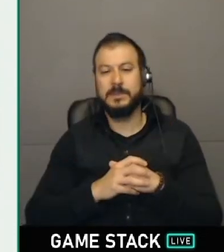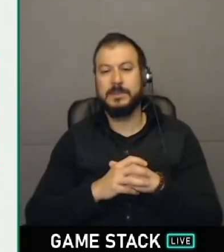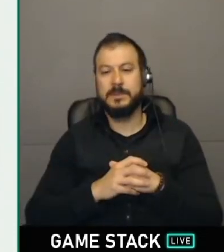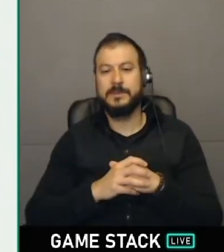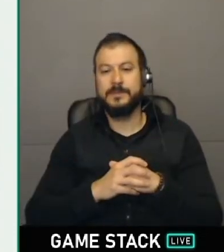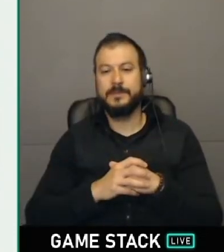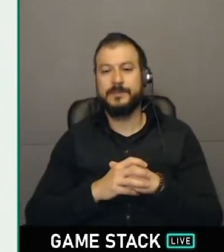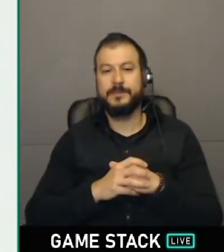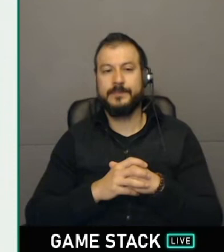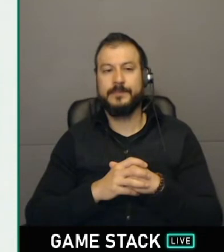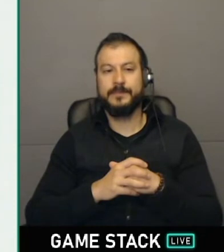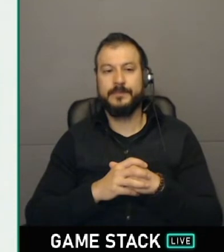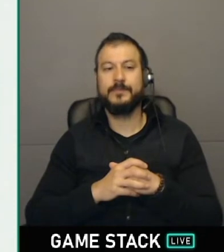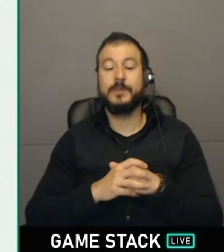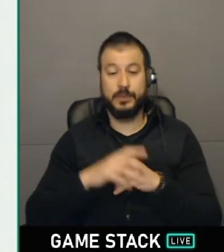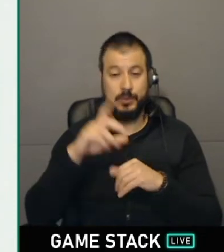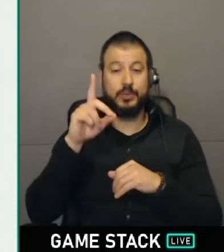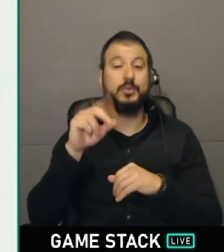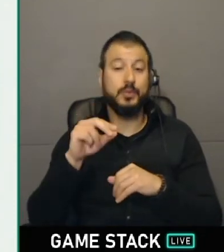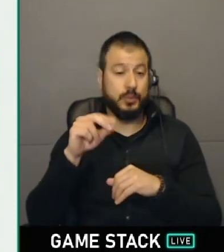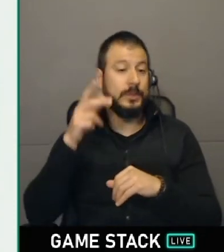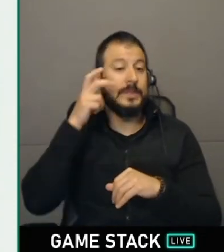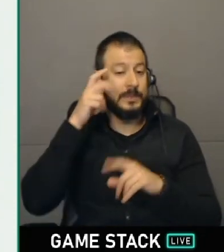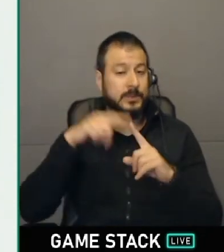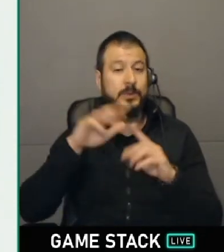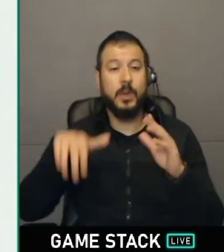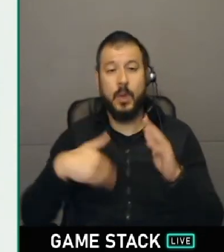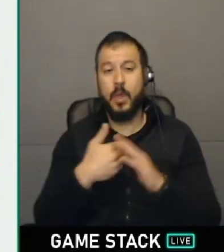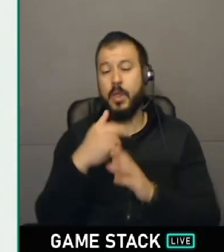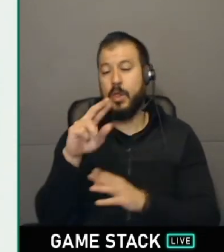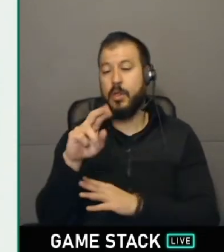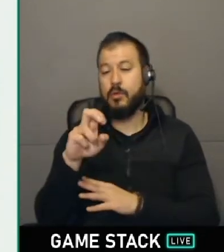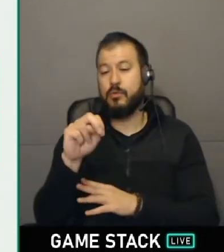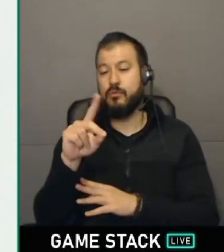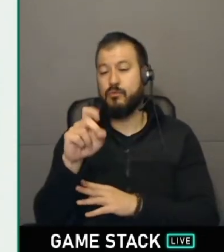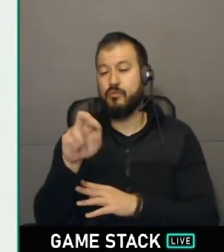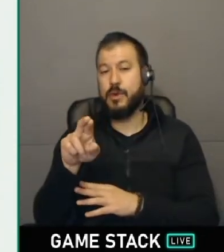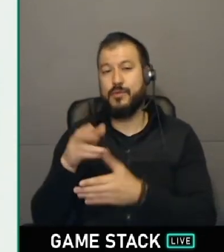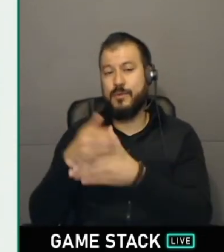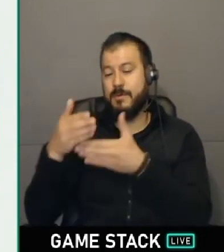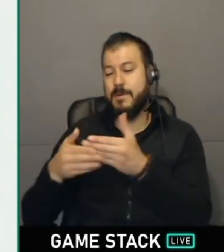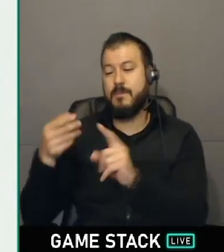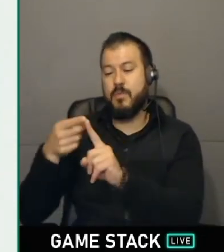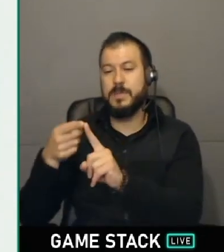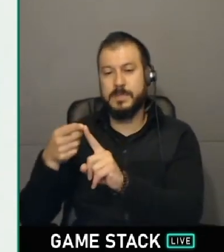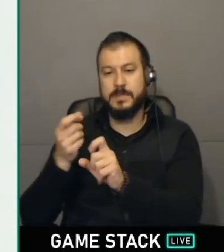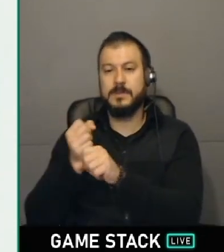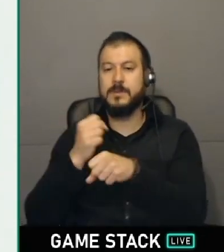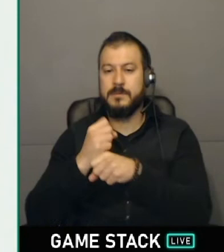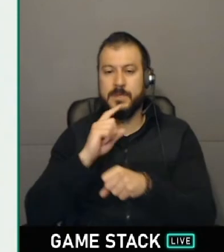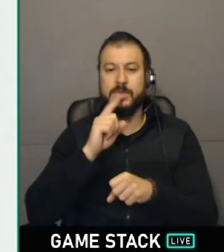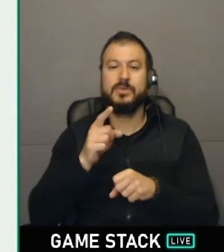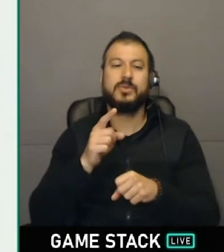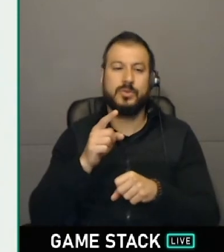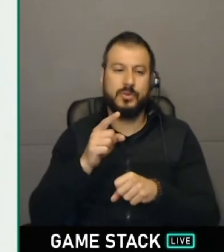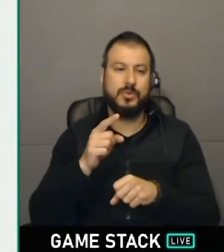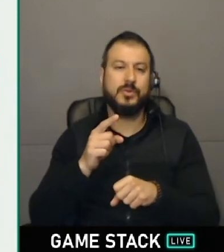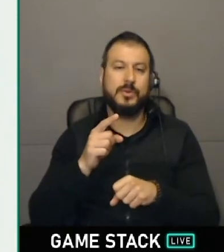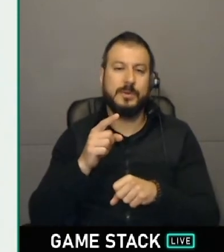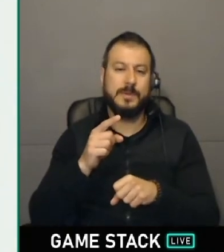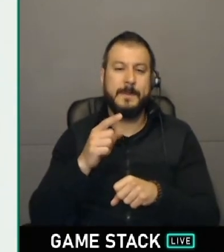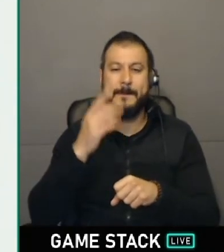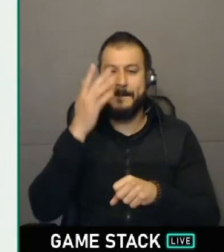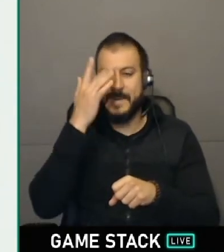Do listen to all the render endpoints, making sure that because the